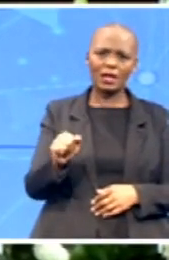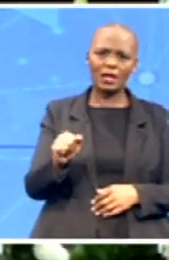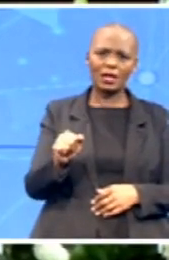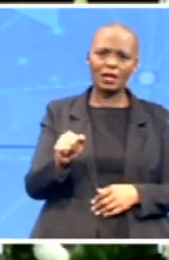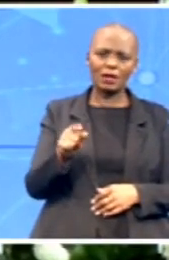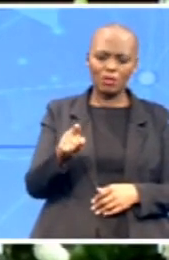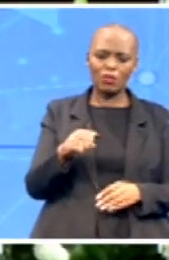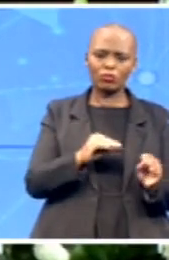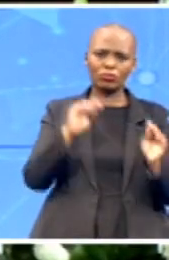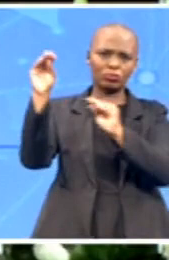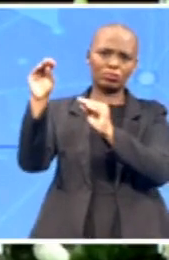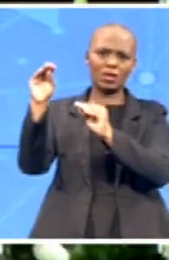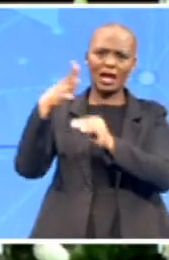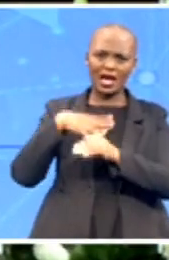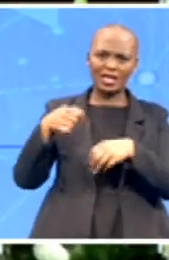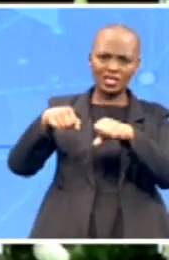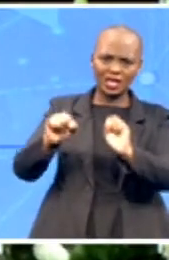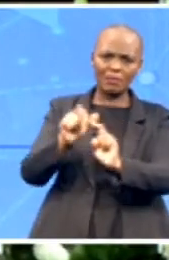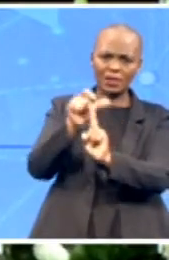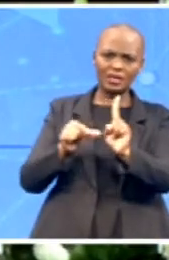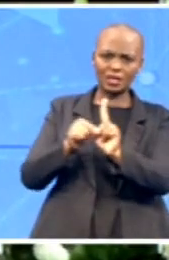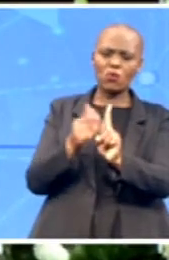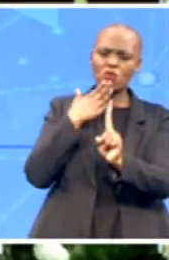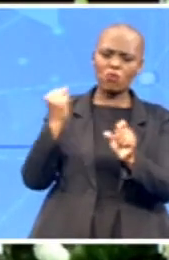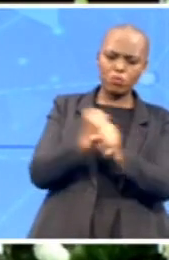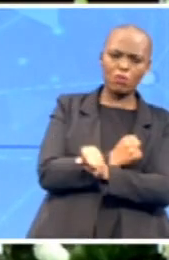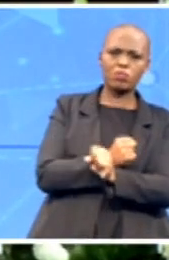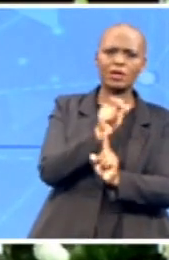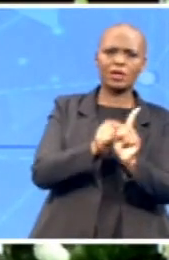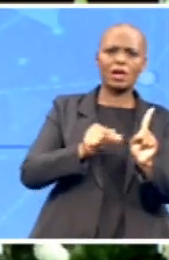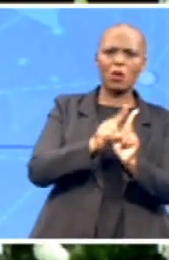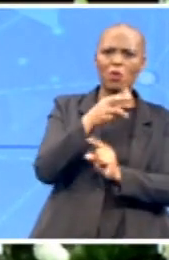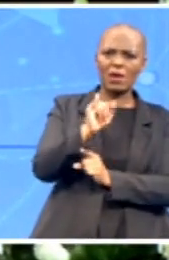art, like of sports like Komphela?